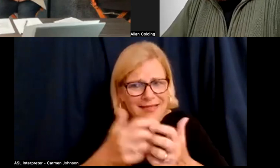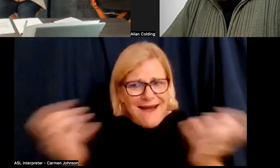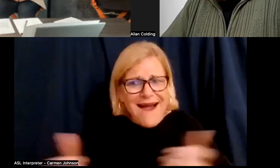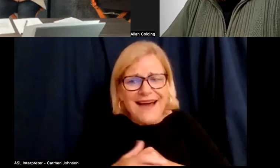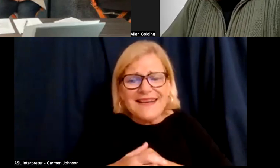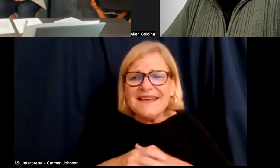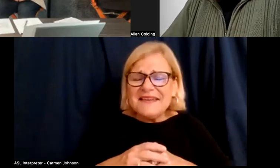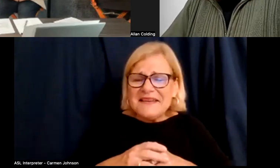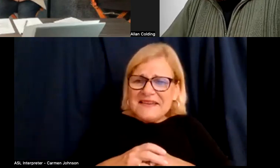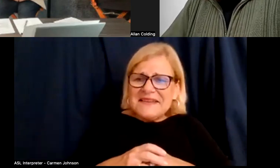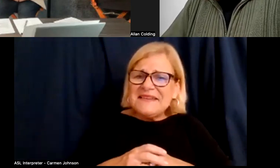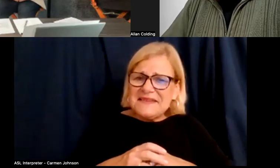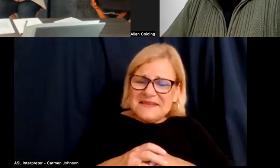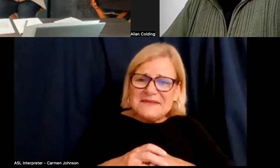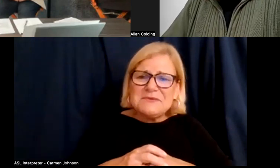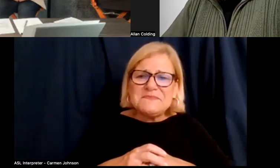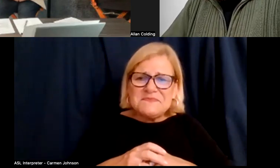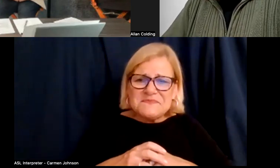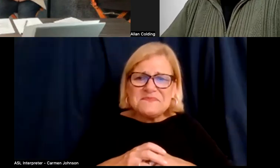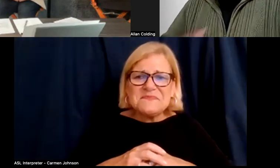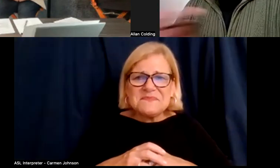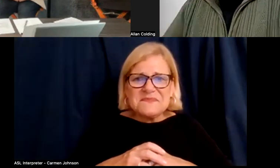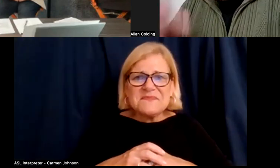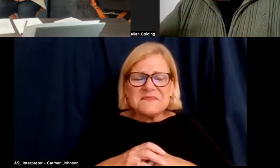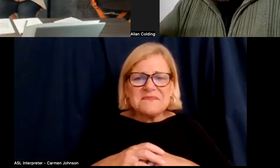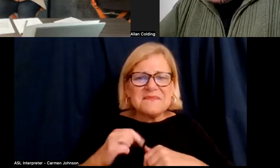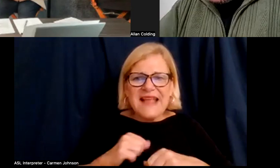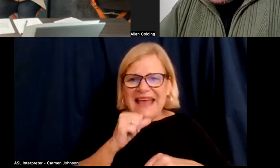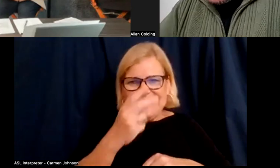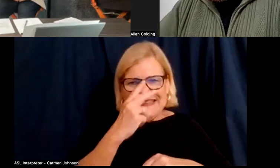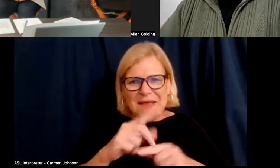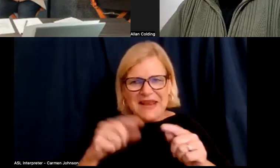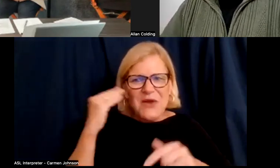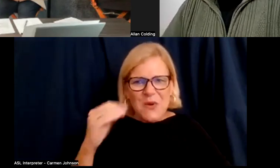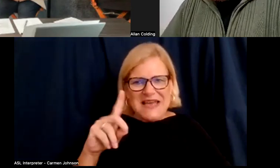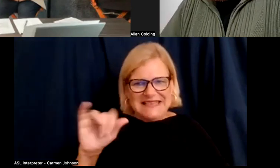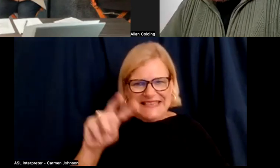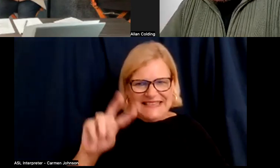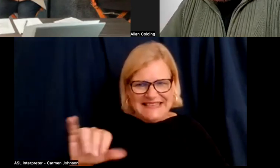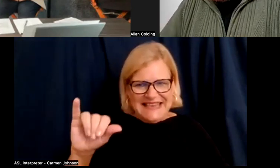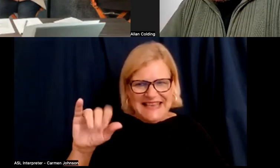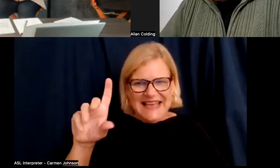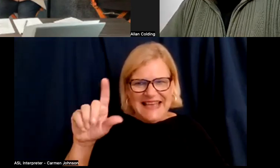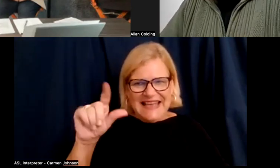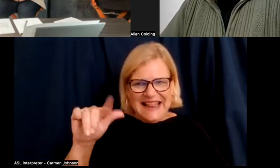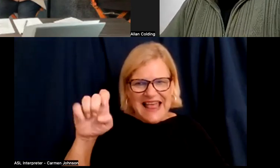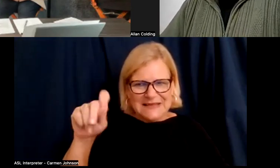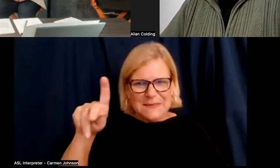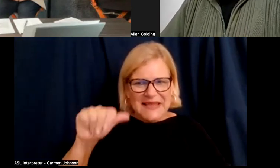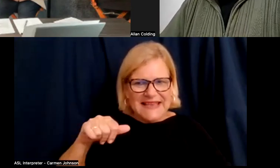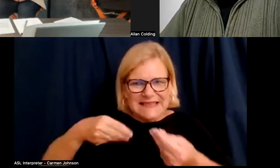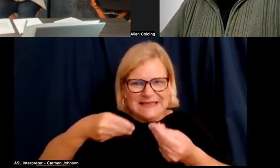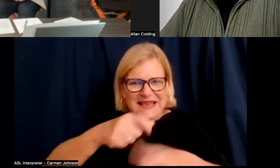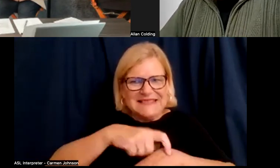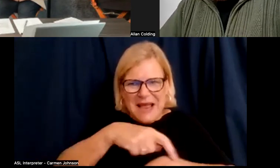And so when I didn't see, but I know Dizzy Gillespie spent a lot of time in Dakar. Okay, and